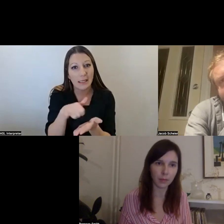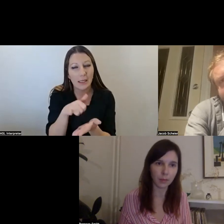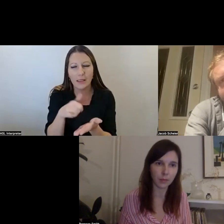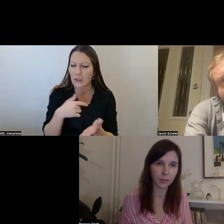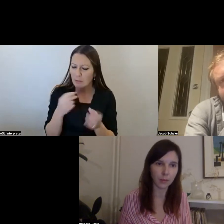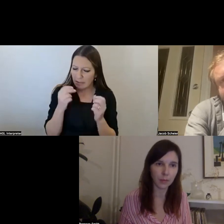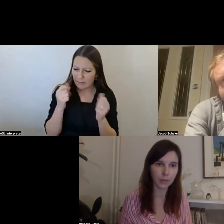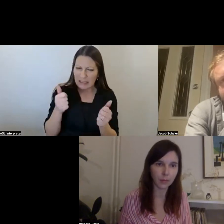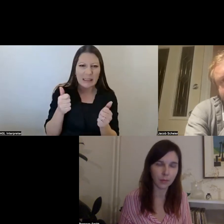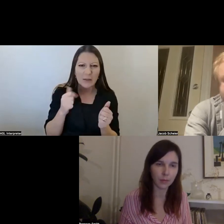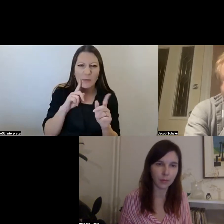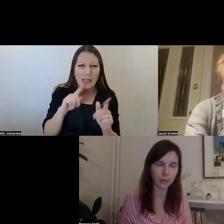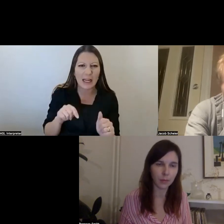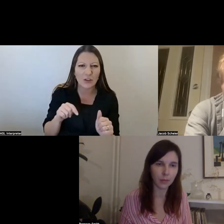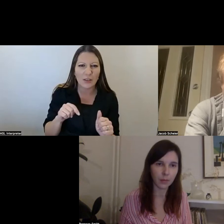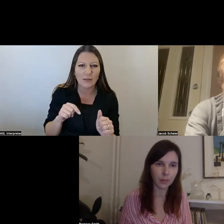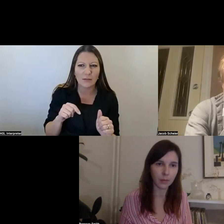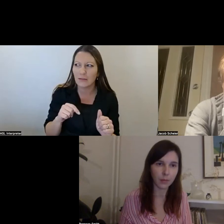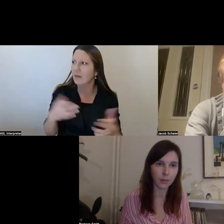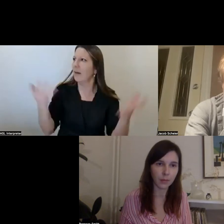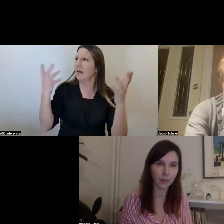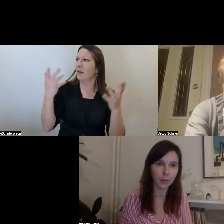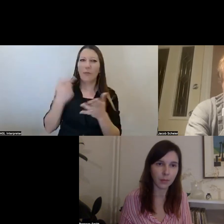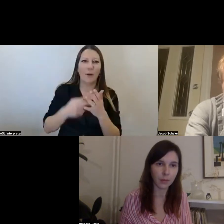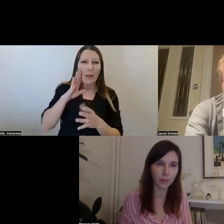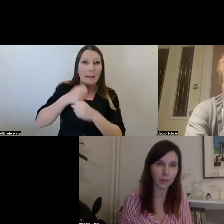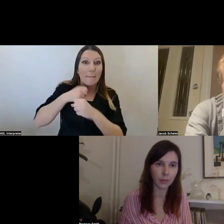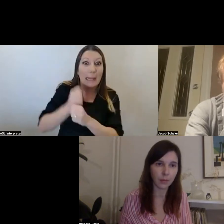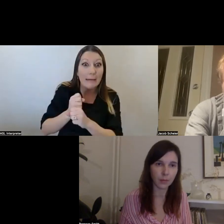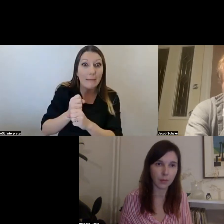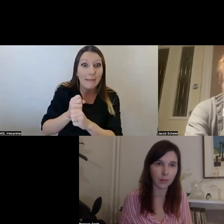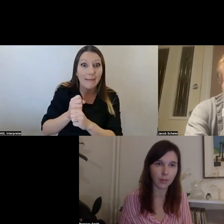reaction was, what am I going to produce during this time?